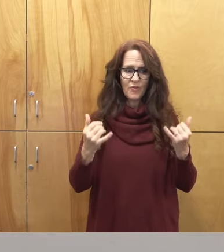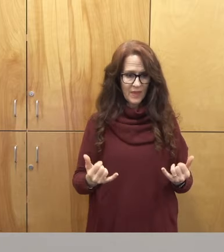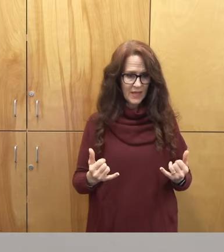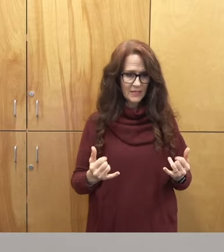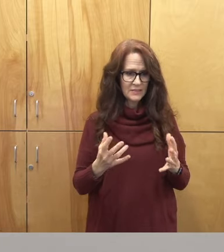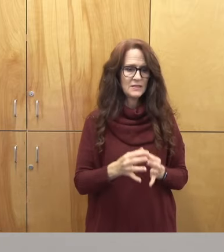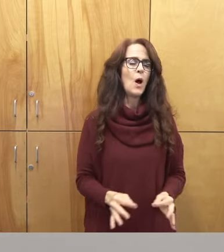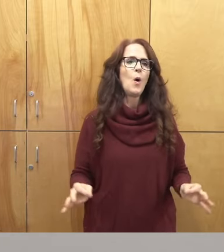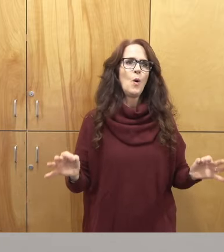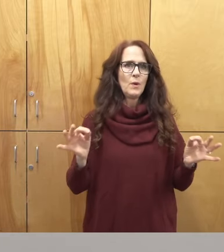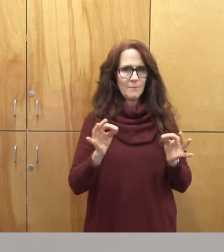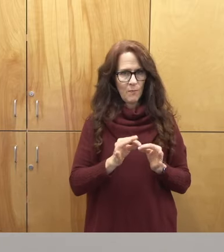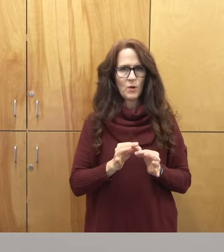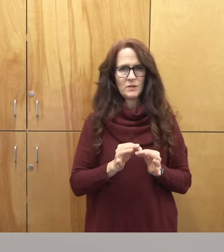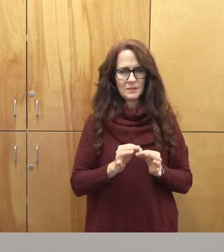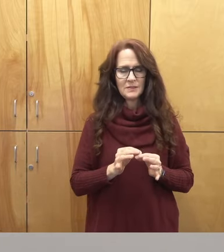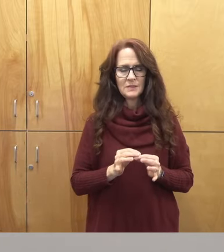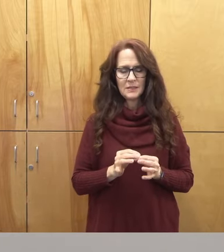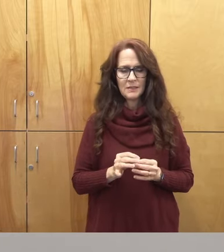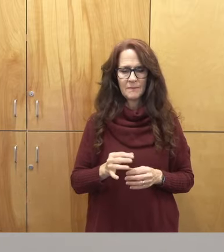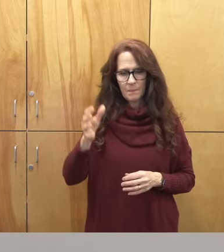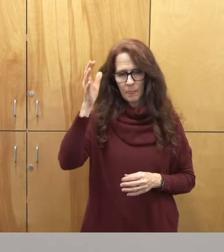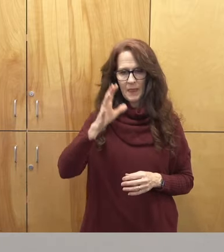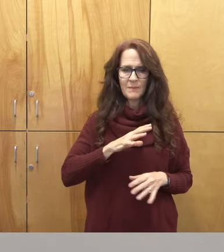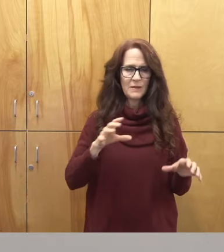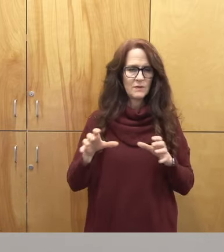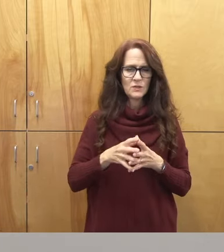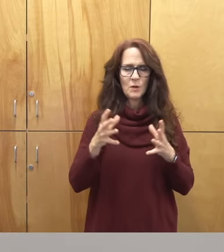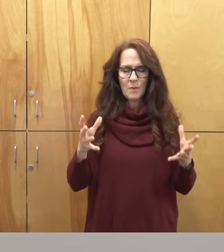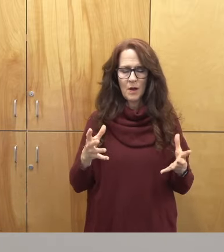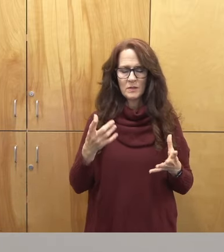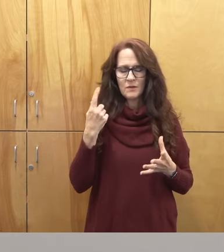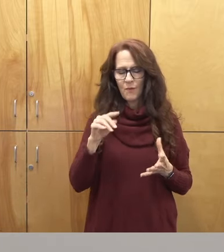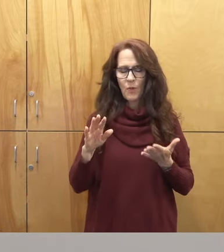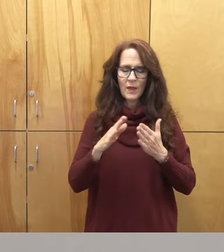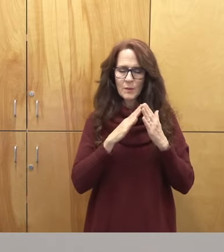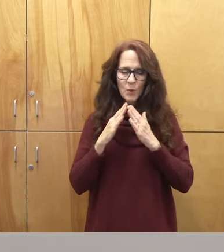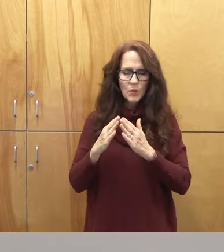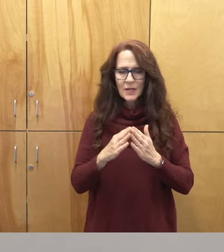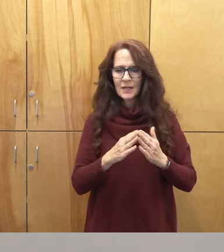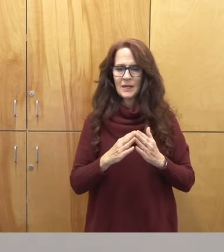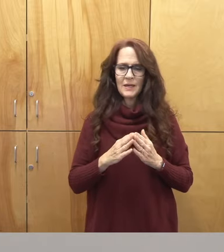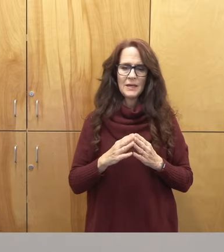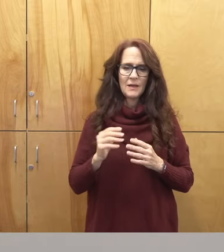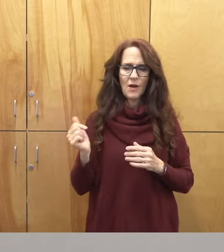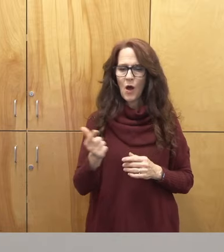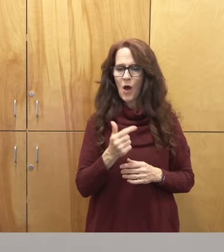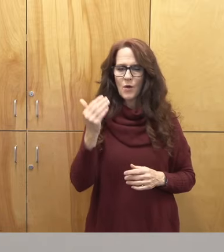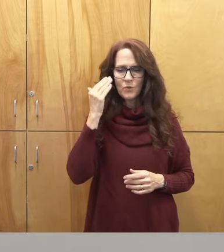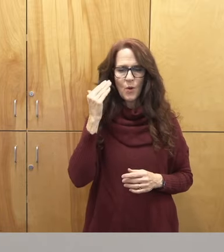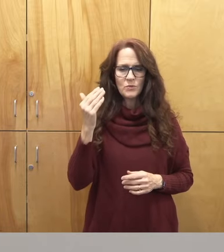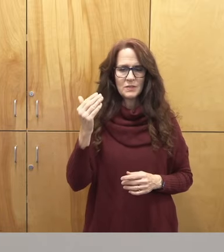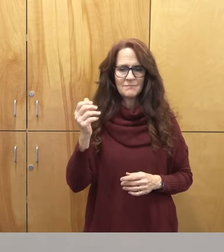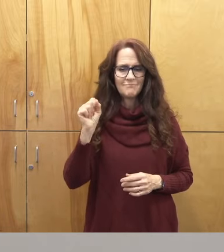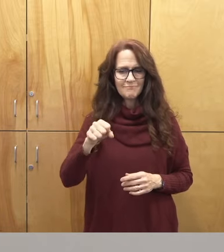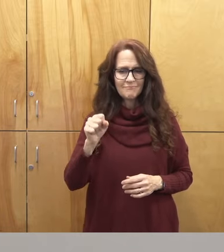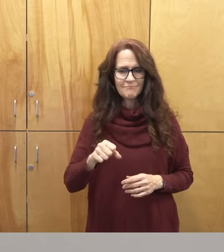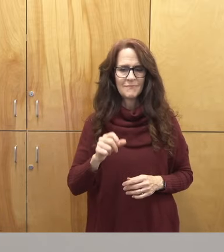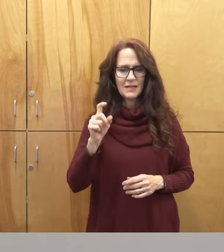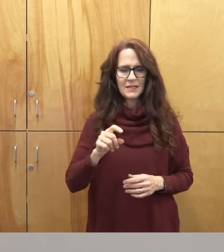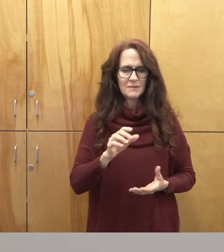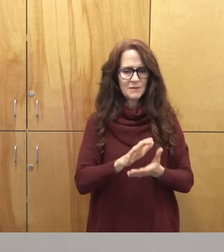so important, and this man has done so much for this community, and everybody knows it, and he needs